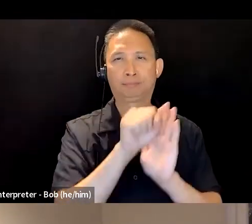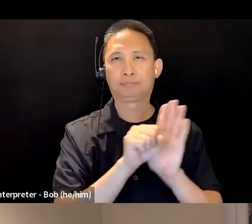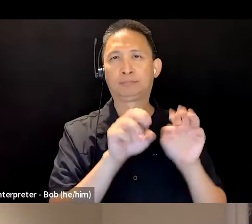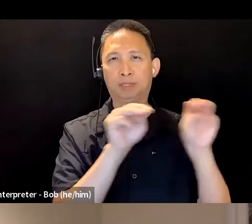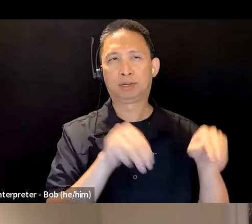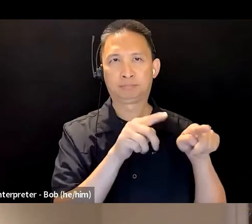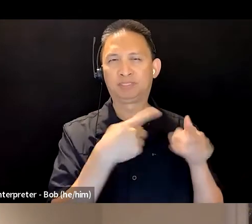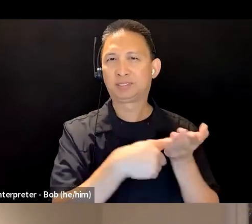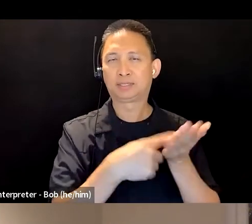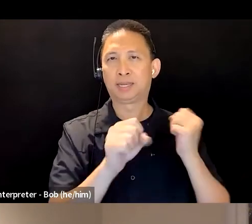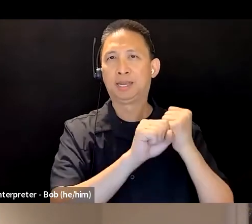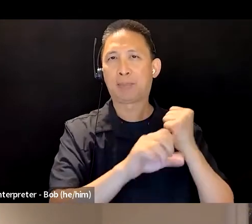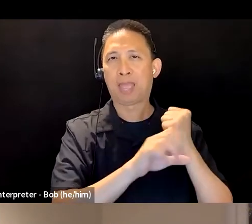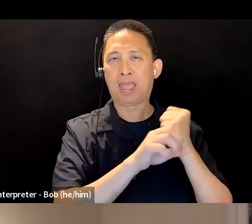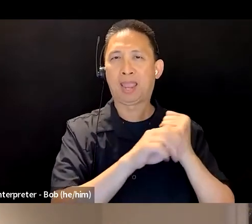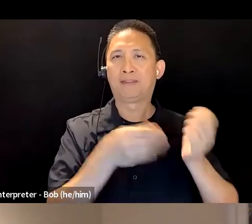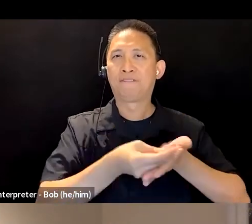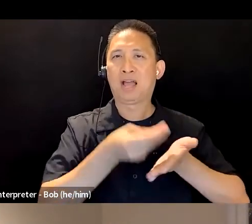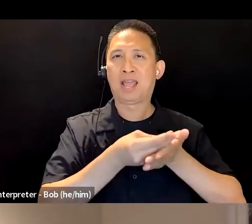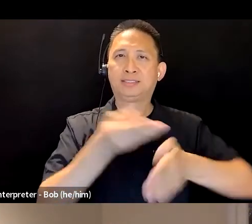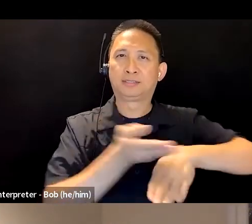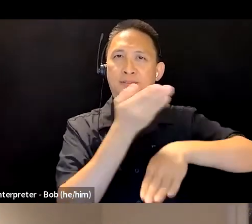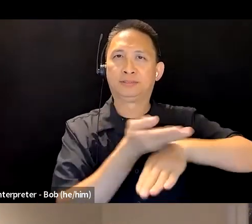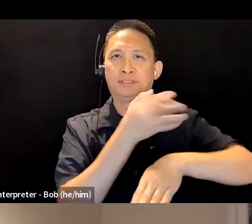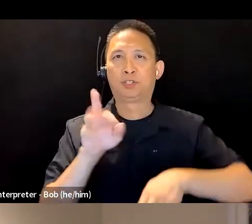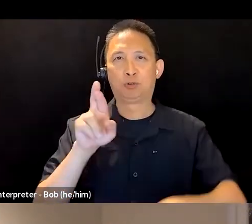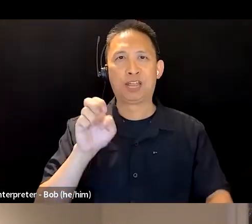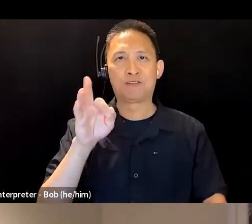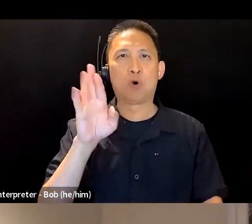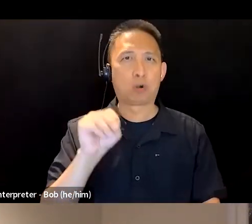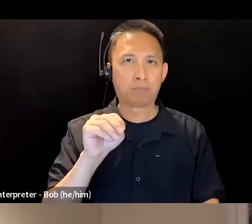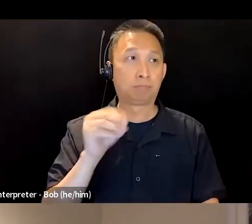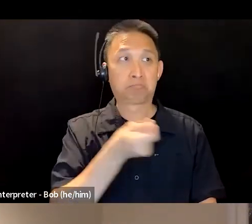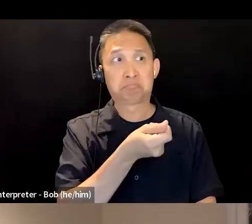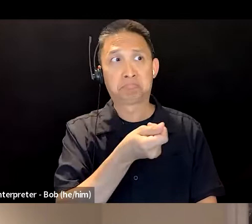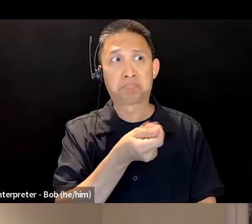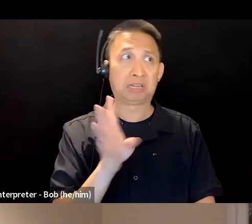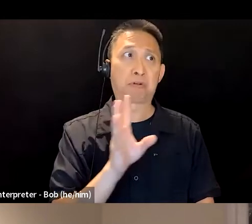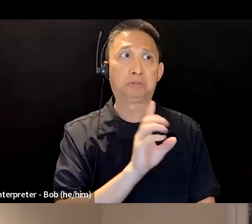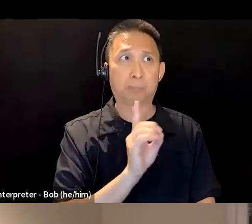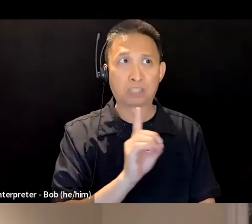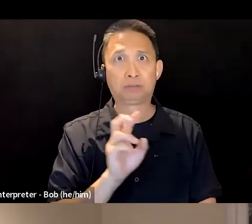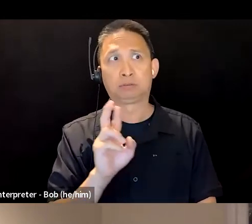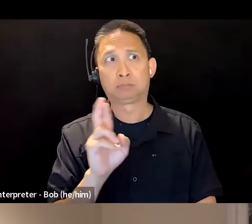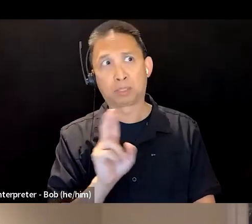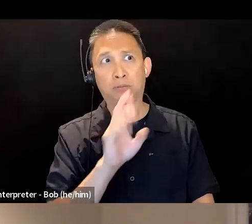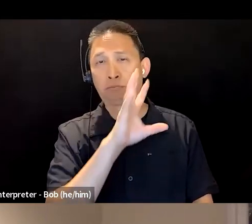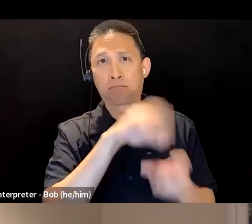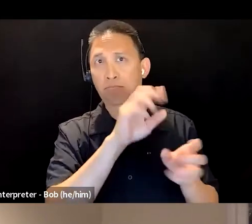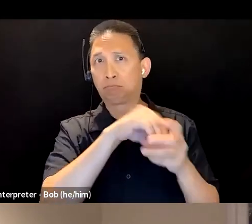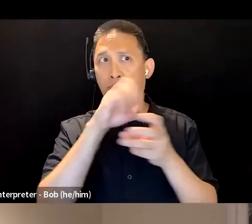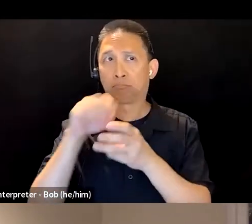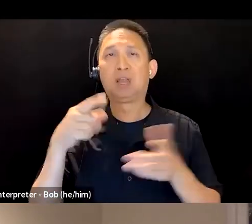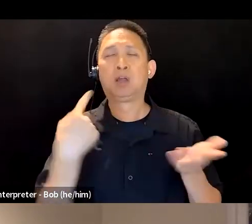finance reform using a blend of Republicans and Democrats, and just hopefully it doesn't matter. We're just talking about the